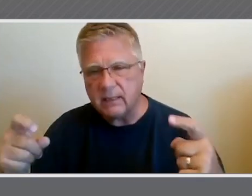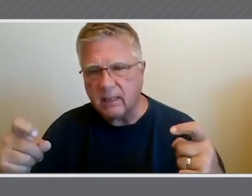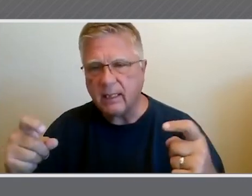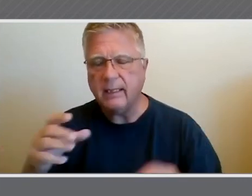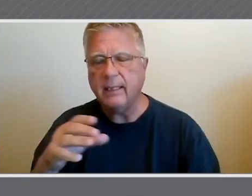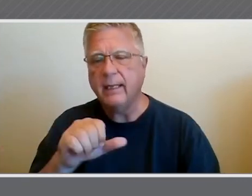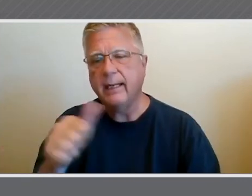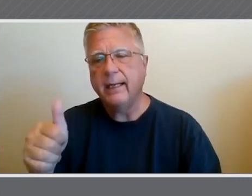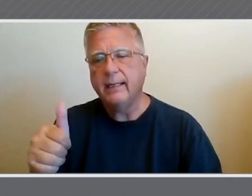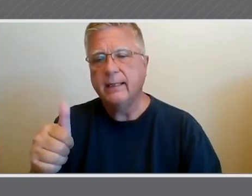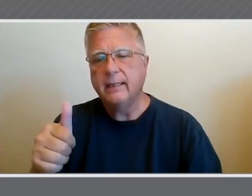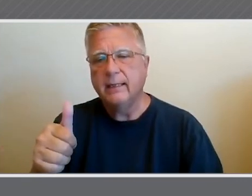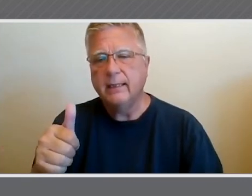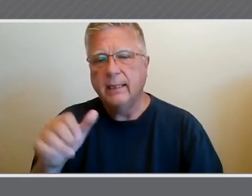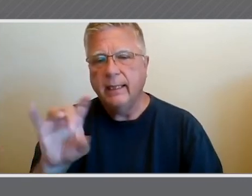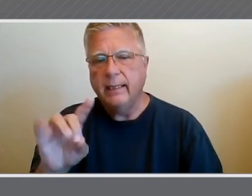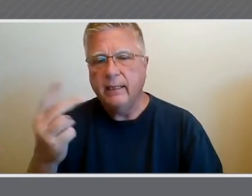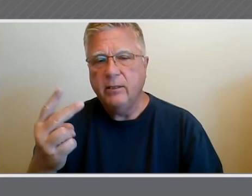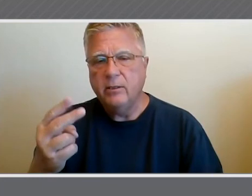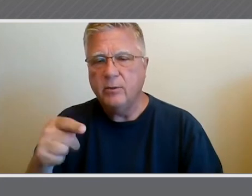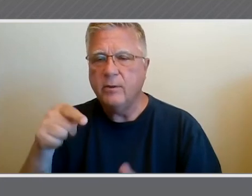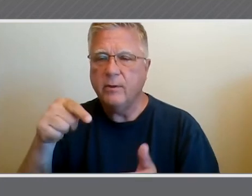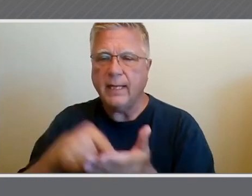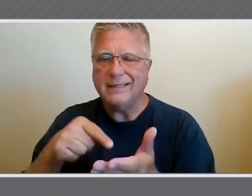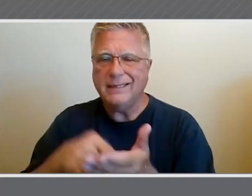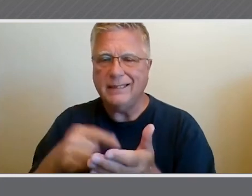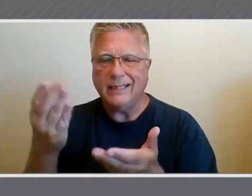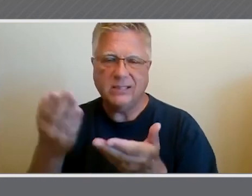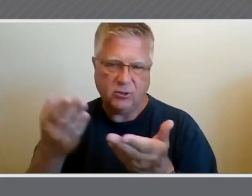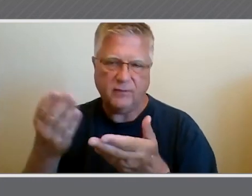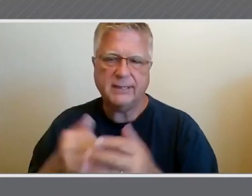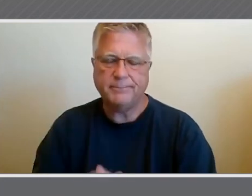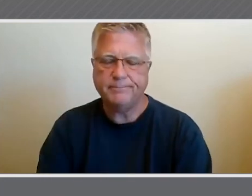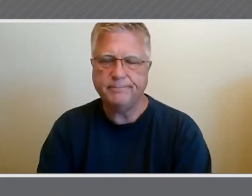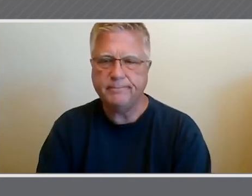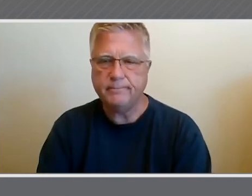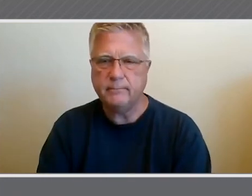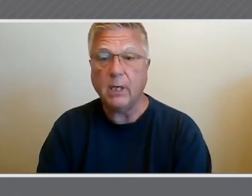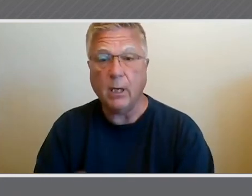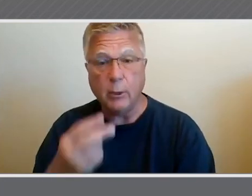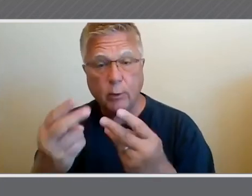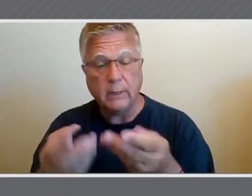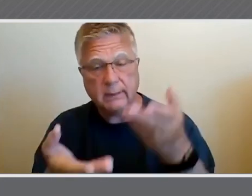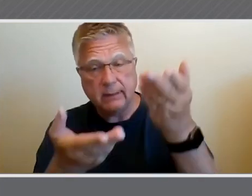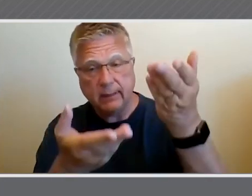then 82 is debt service. So you really can see that